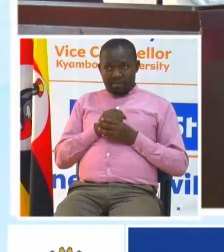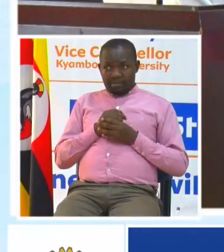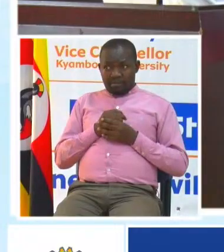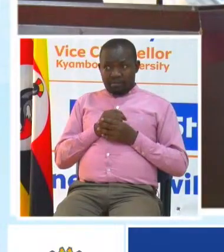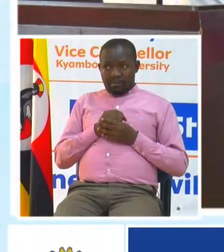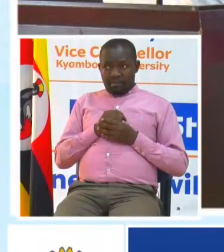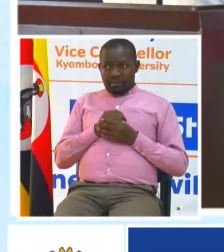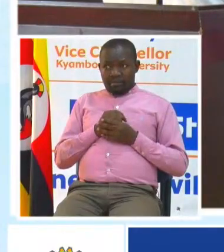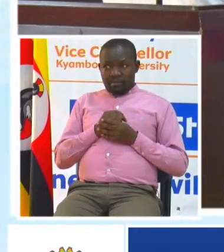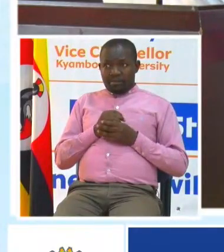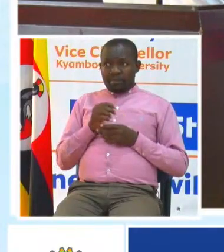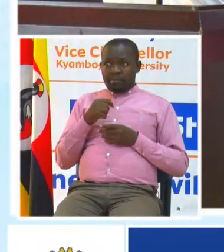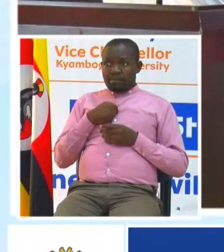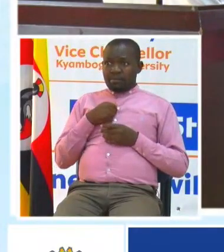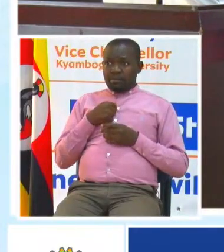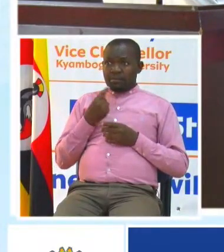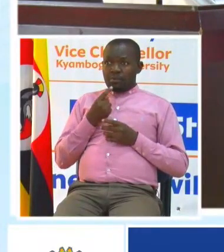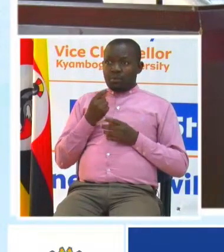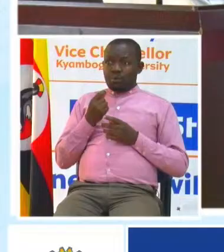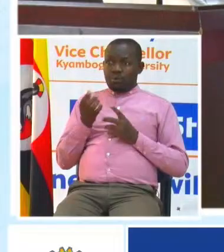Pardon?